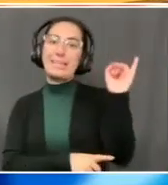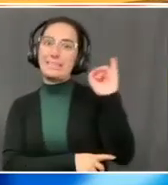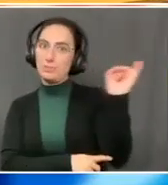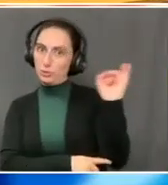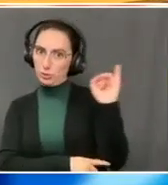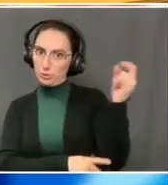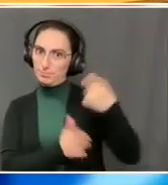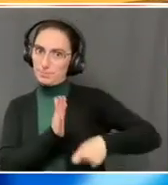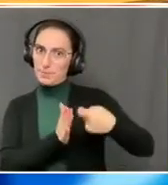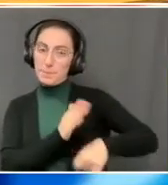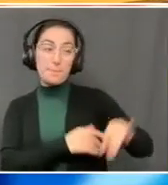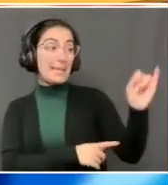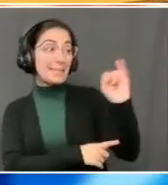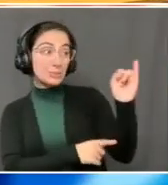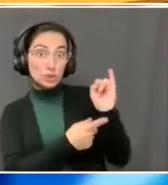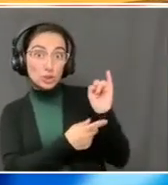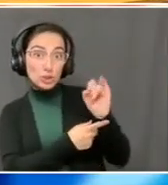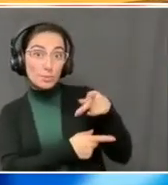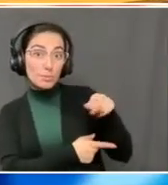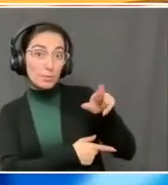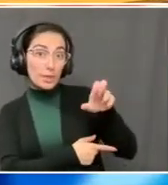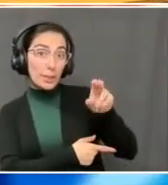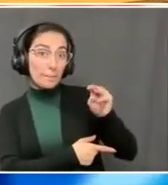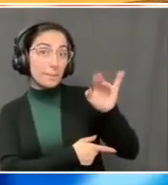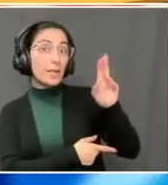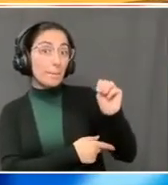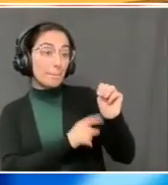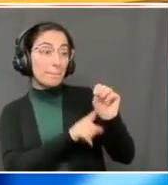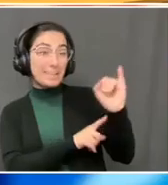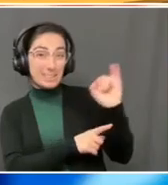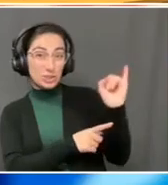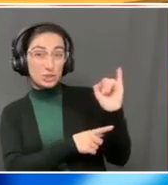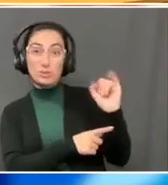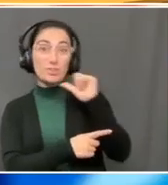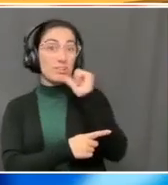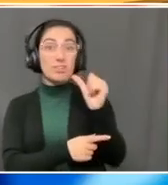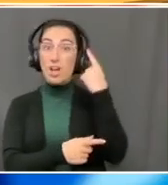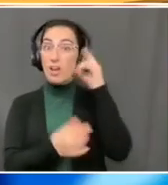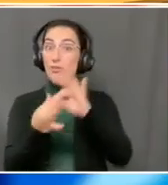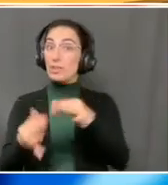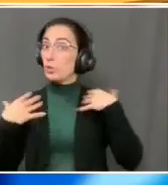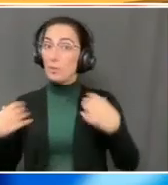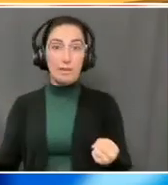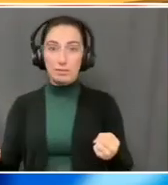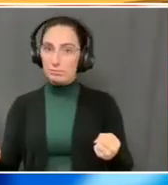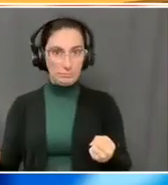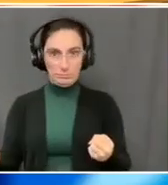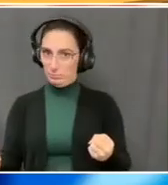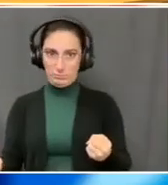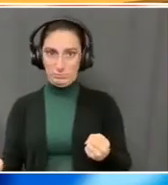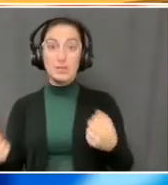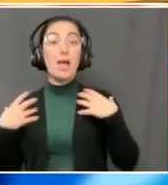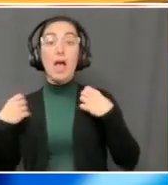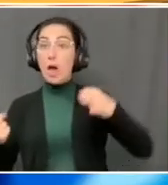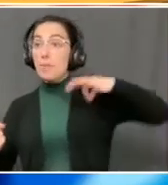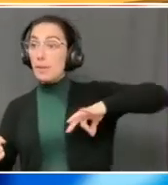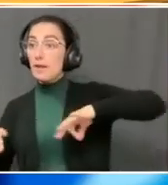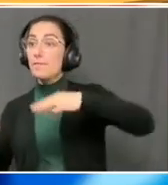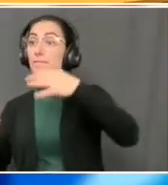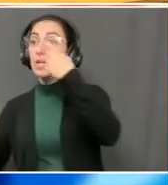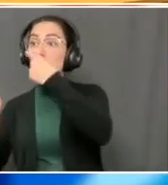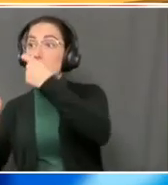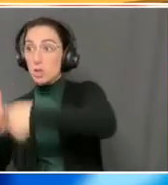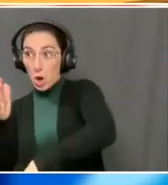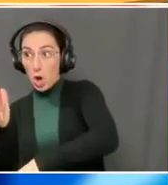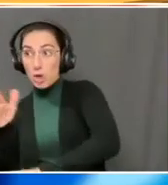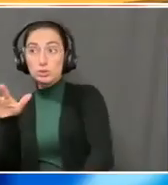insurance premiums, these are not premiums for health benefits. Health benefit costs show up as a